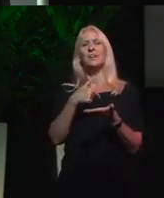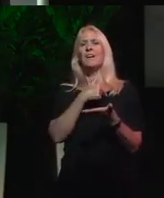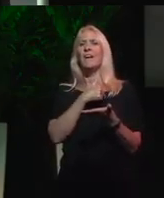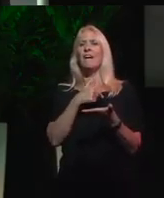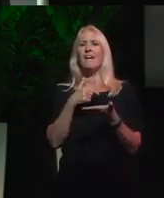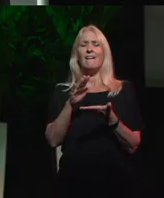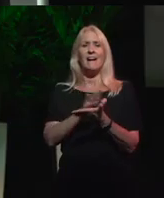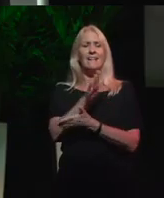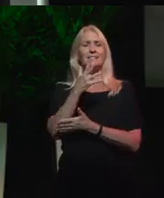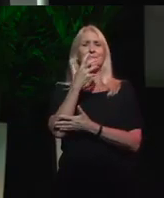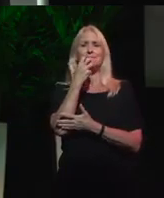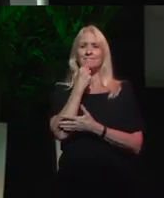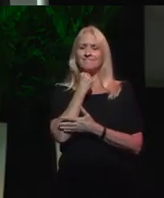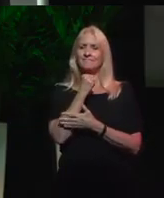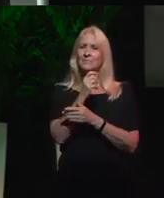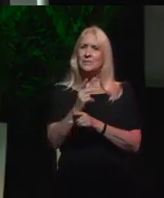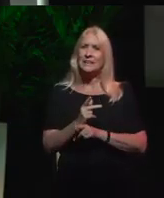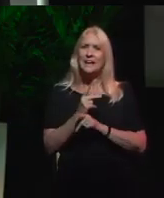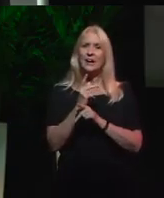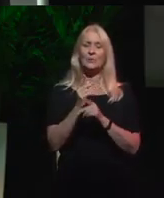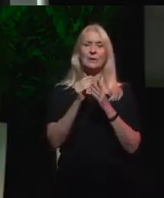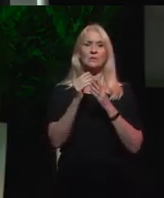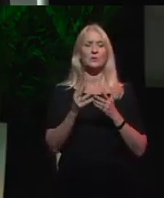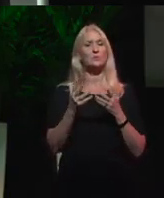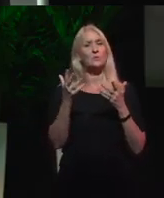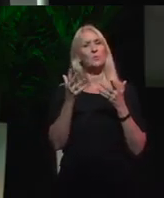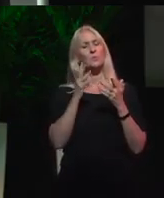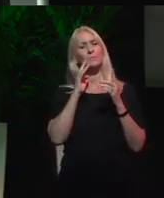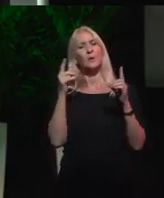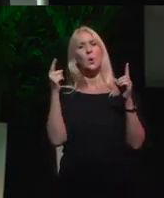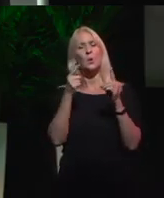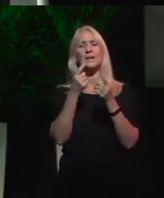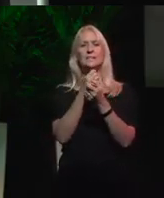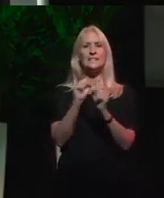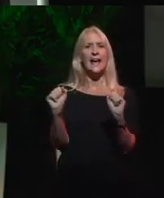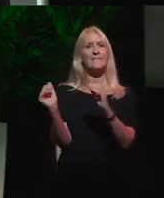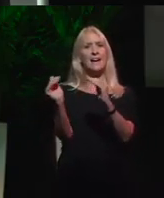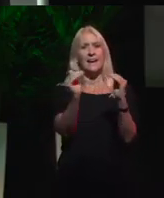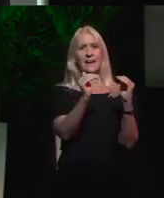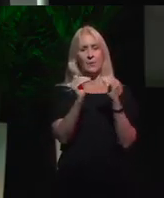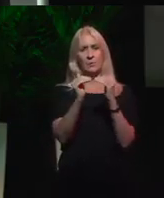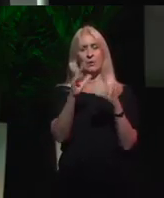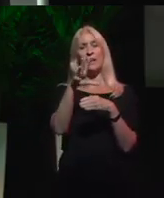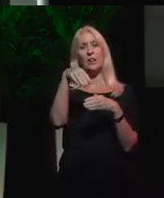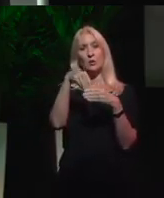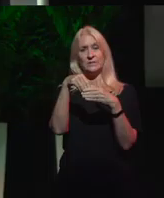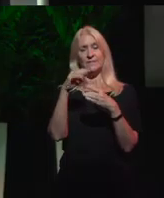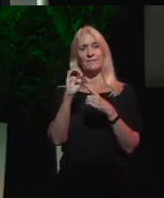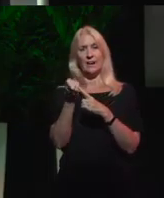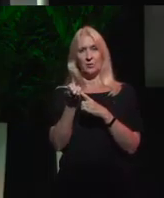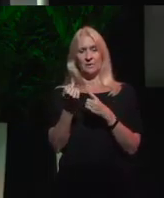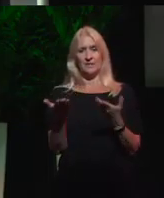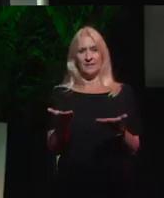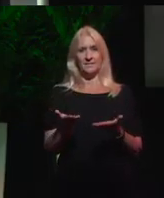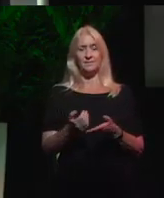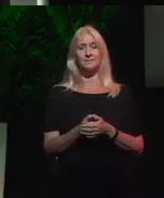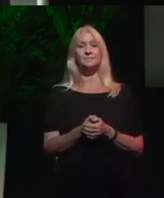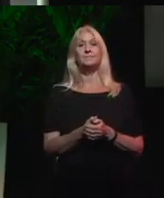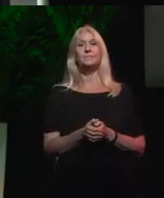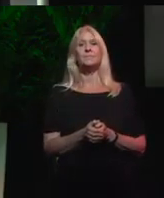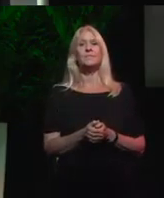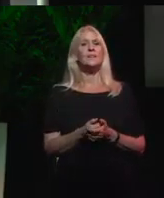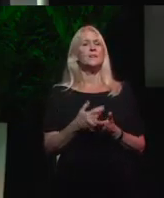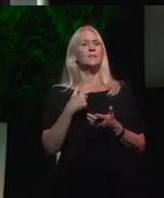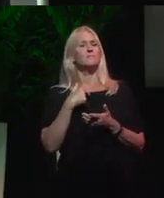our students and that we strive for a safe, equitable, and inclusive environment for all. We have been